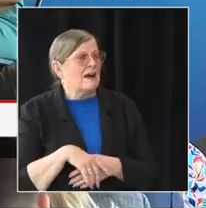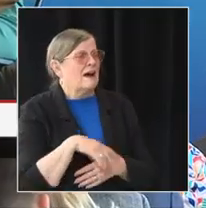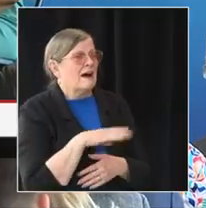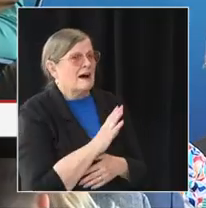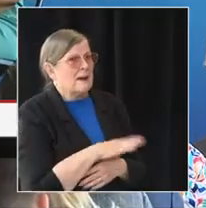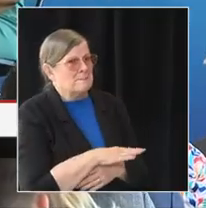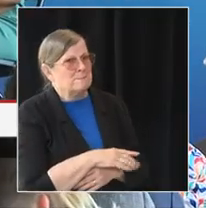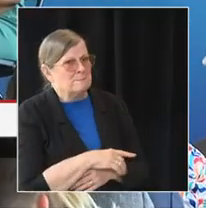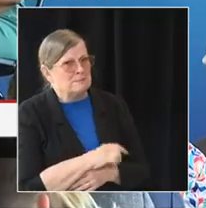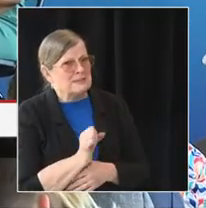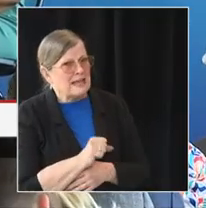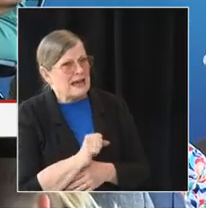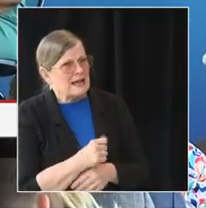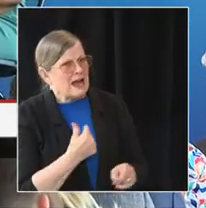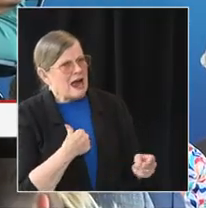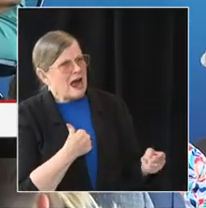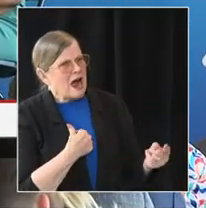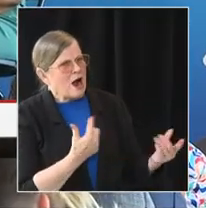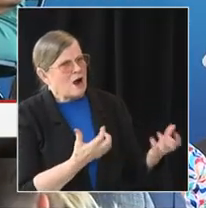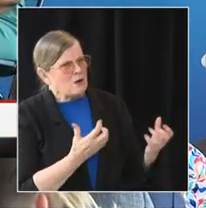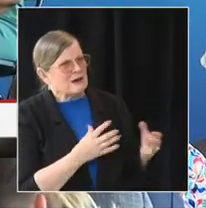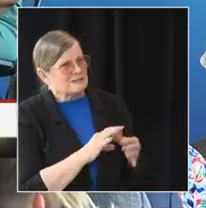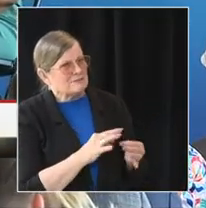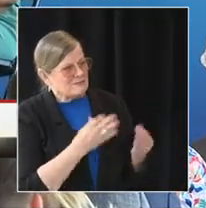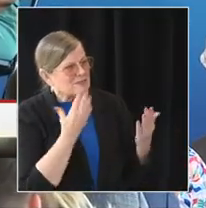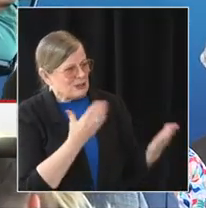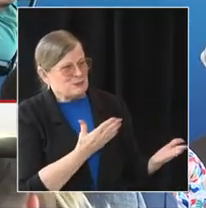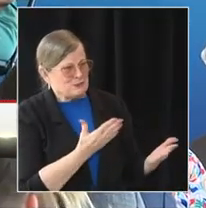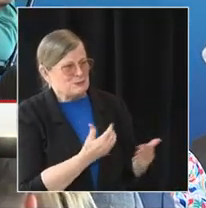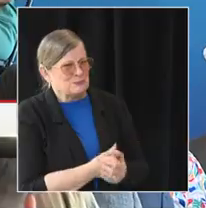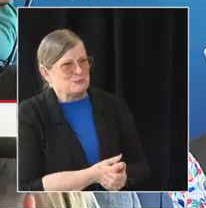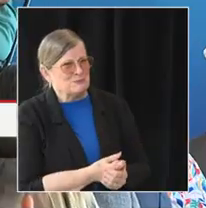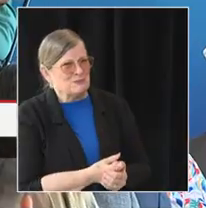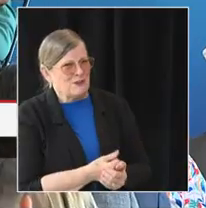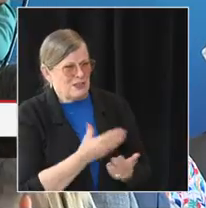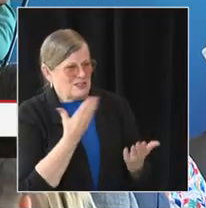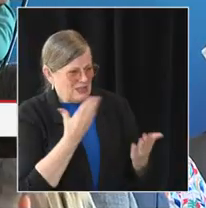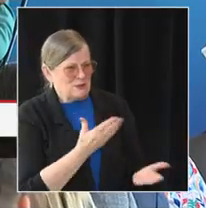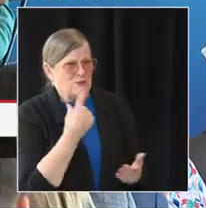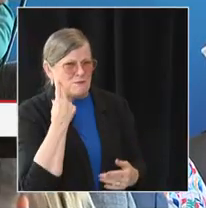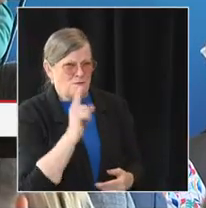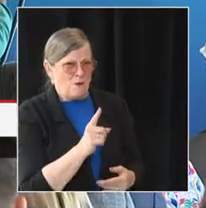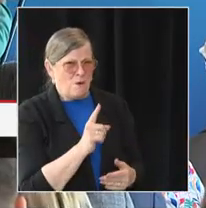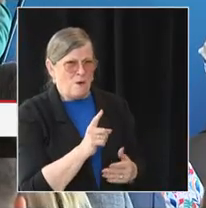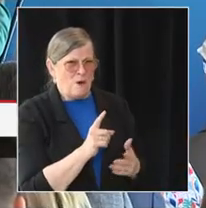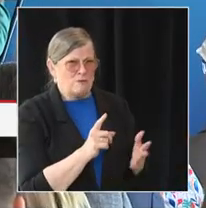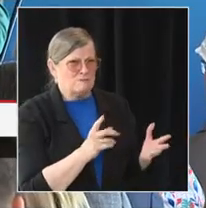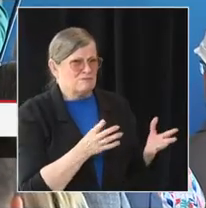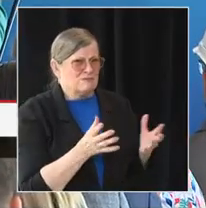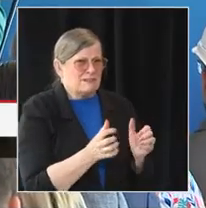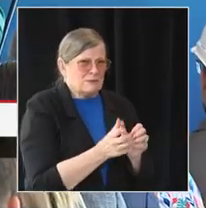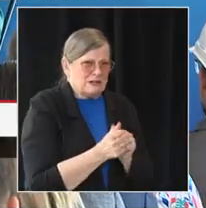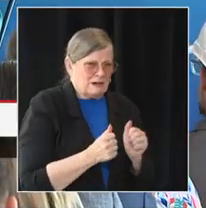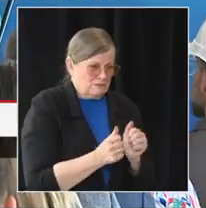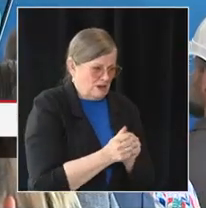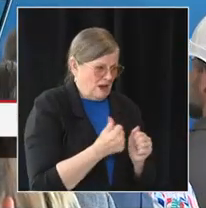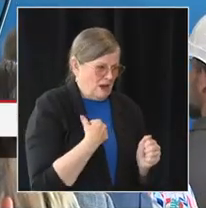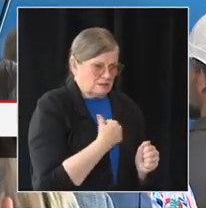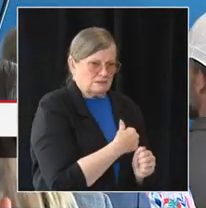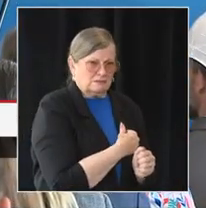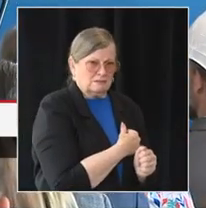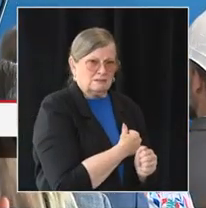I just want to say thank you. Thank you for sticking with the district and having big ideas about the district.